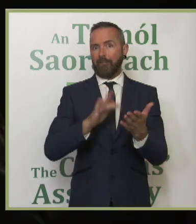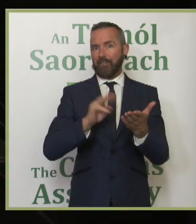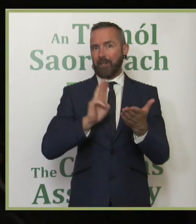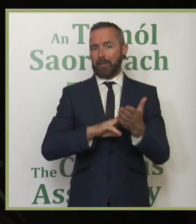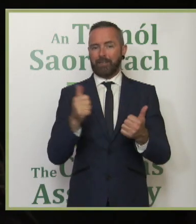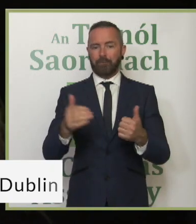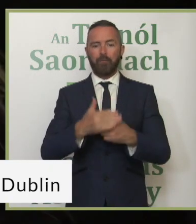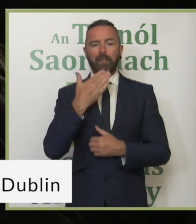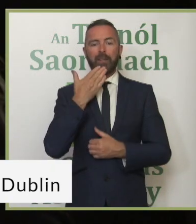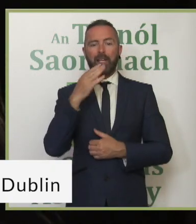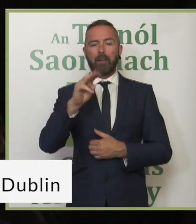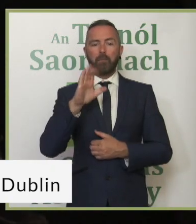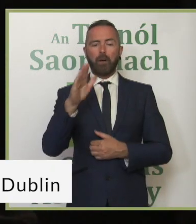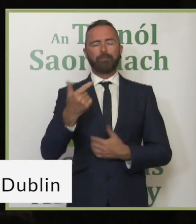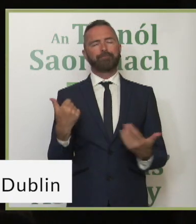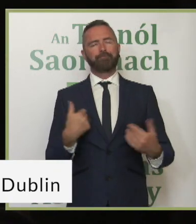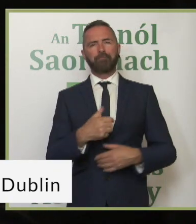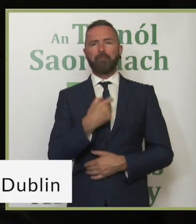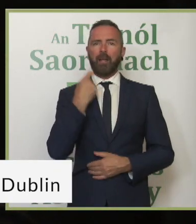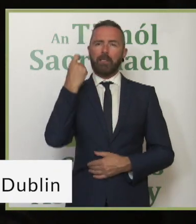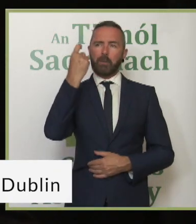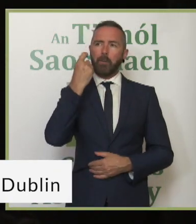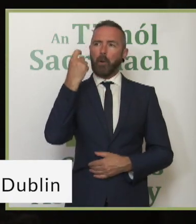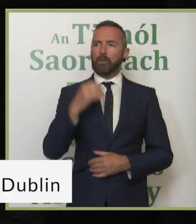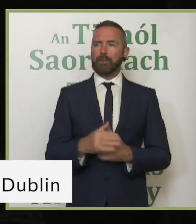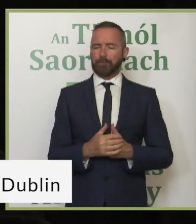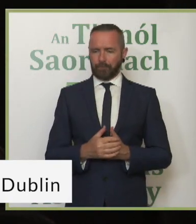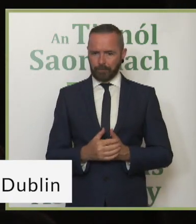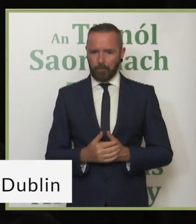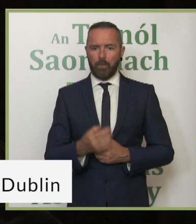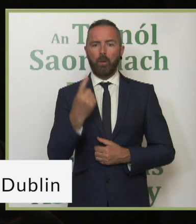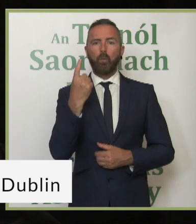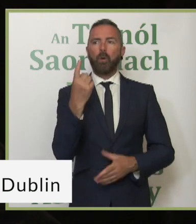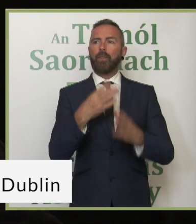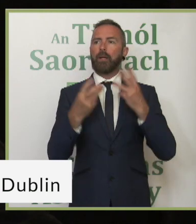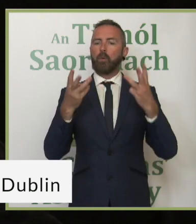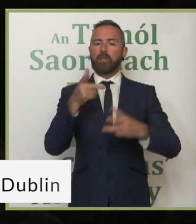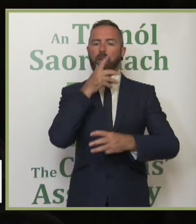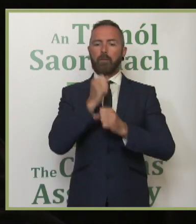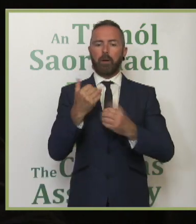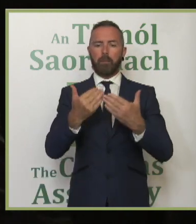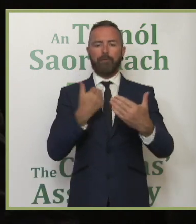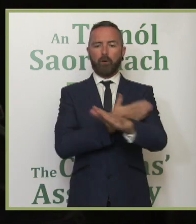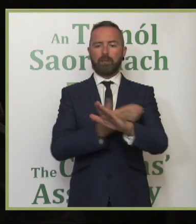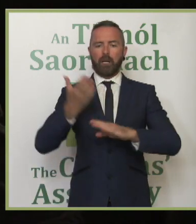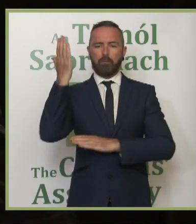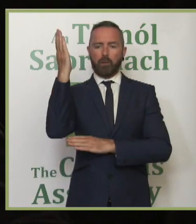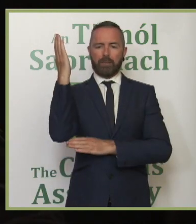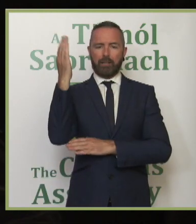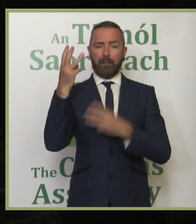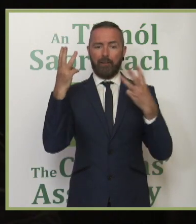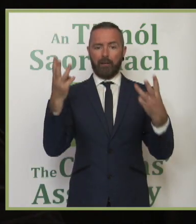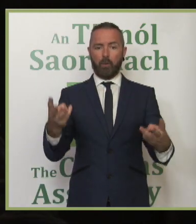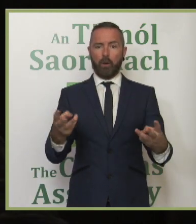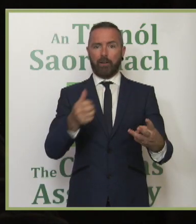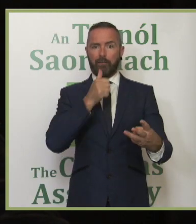Paul. I suppose one thing I just want to talk about before I get into the presentation is thank you for the